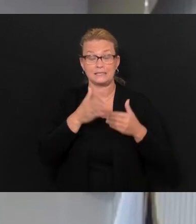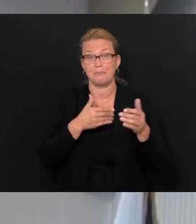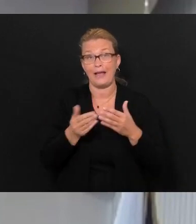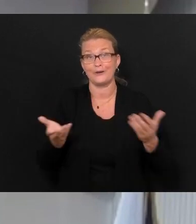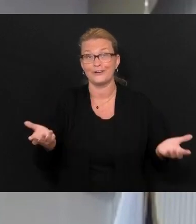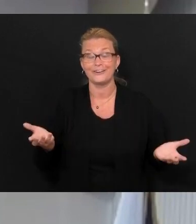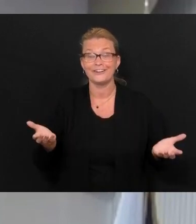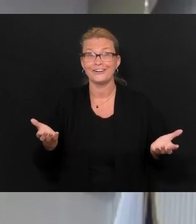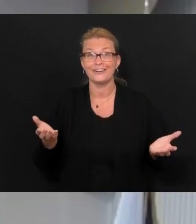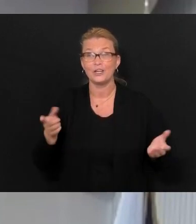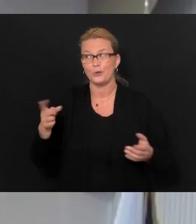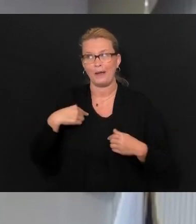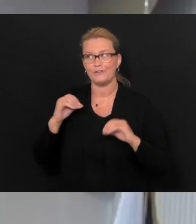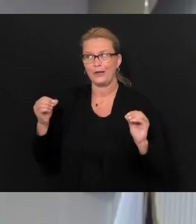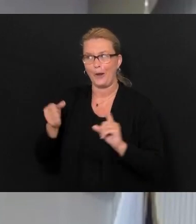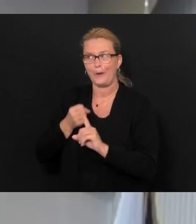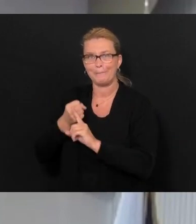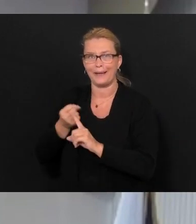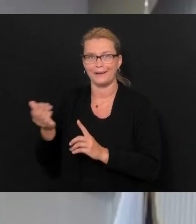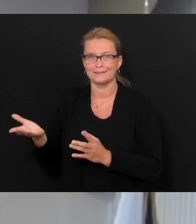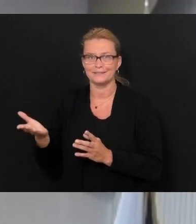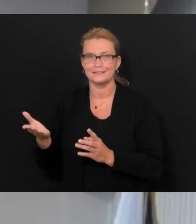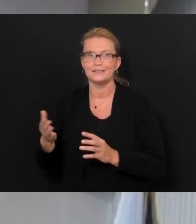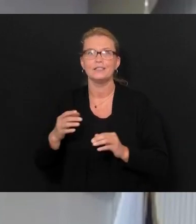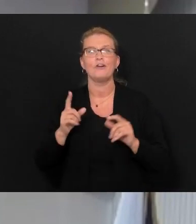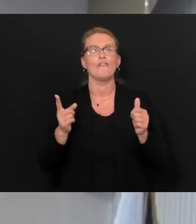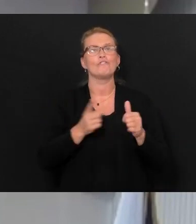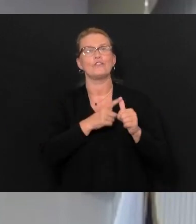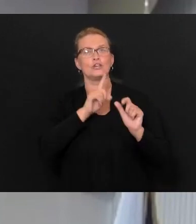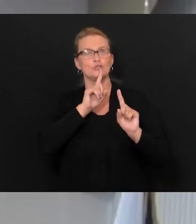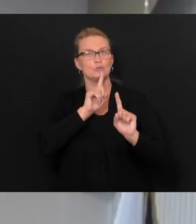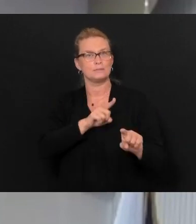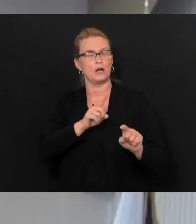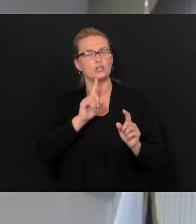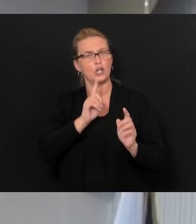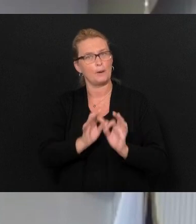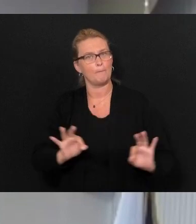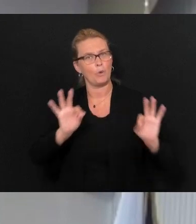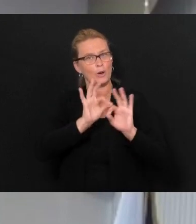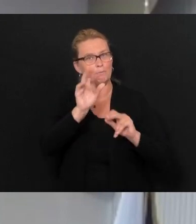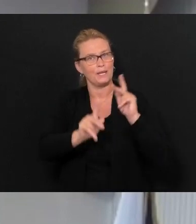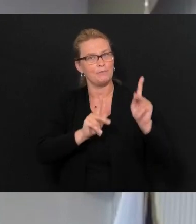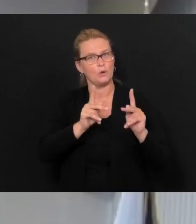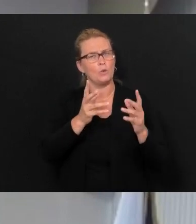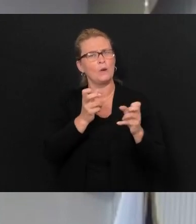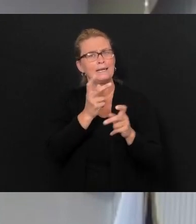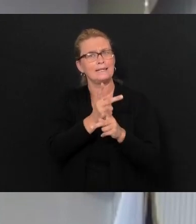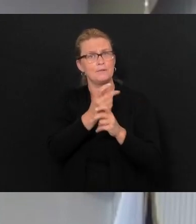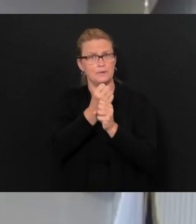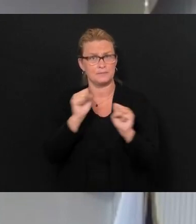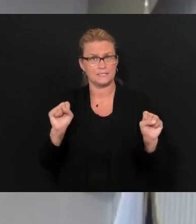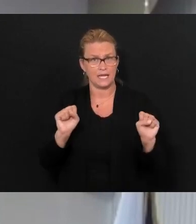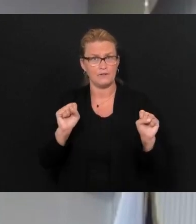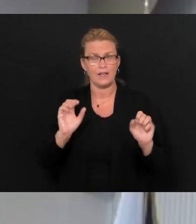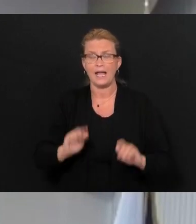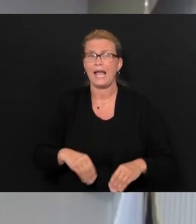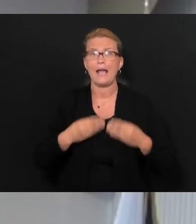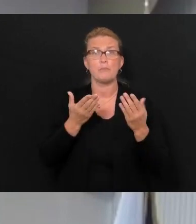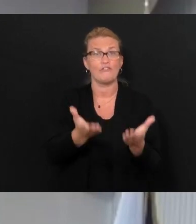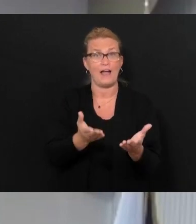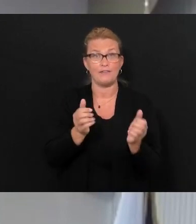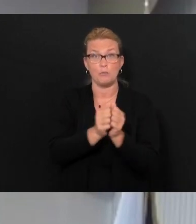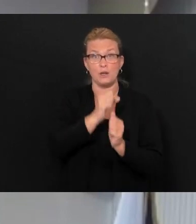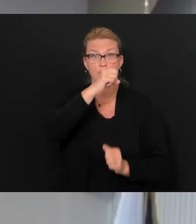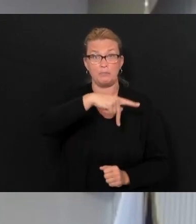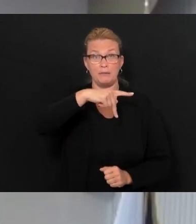So again, this is important. Our first responders are important to us. We want to keep them safe. We want to give them all the PPE they need throughout